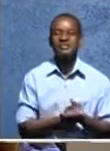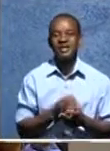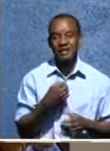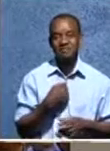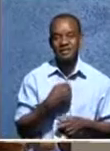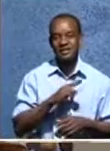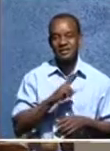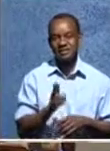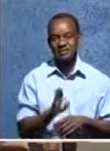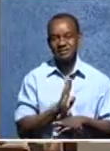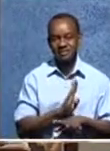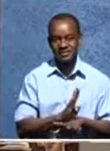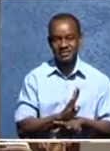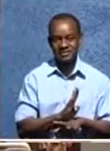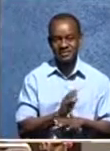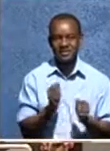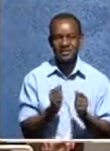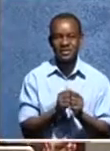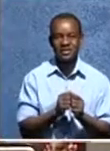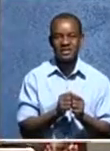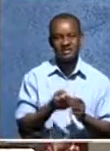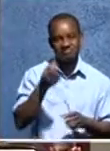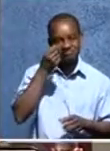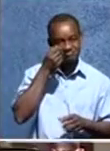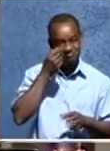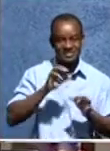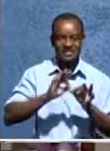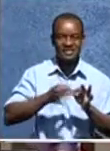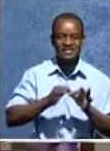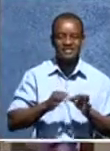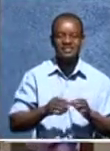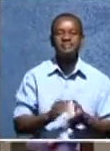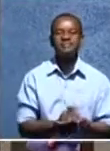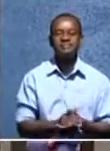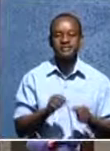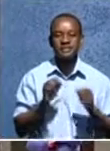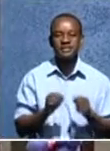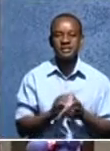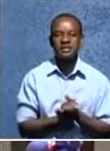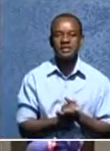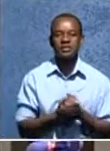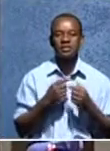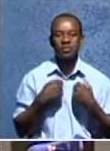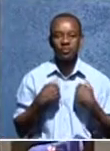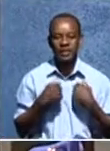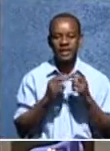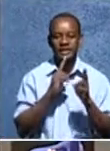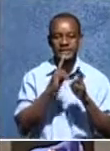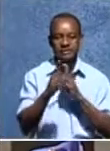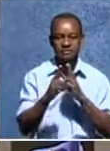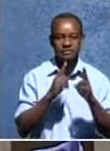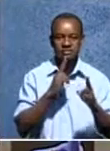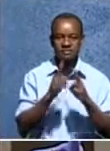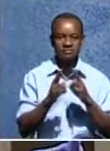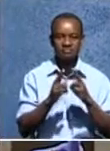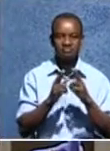and my co-pilot is called Nanda Shipahu. Under the microscope tonight is the general state of domestic tourism.